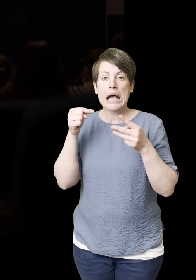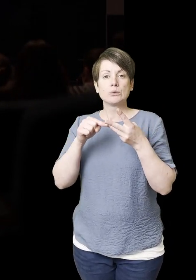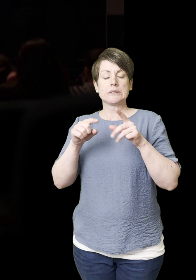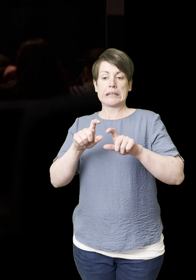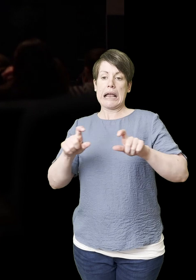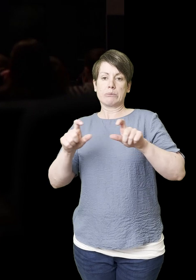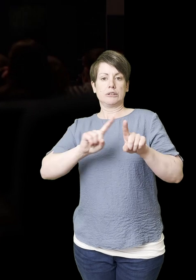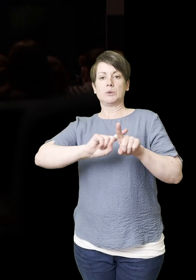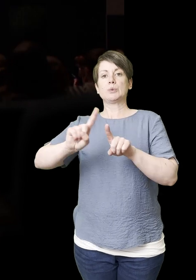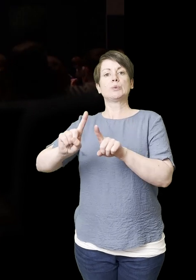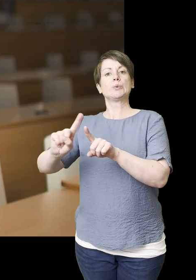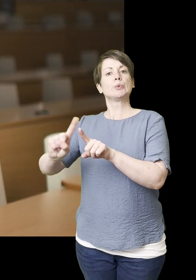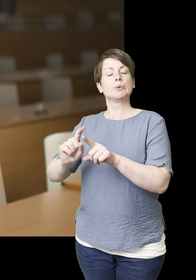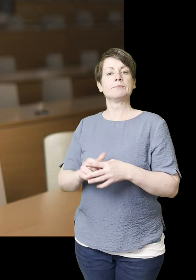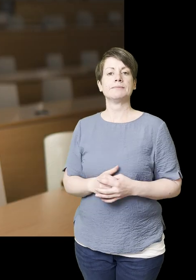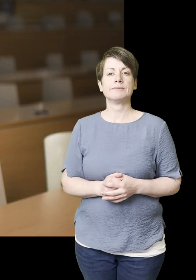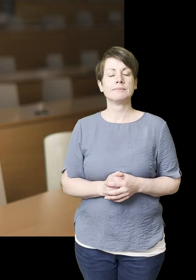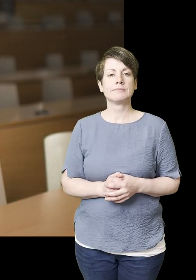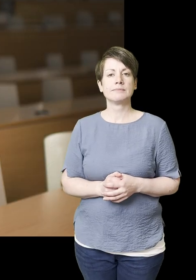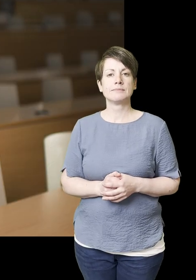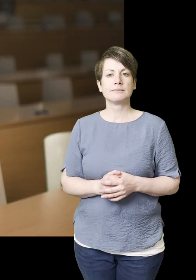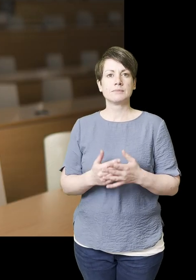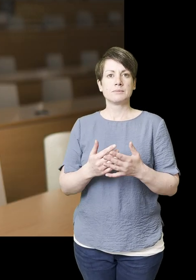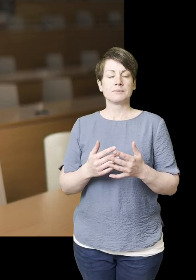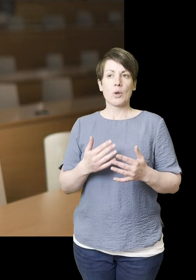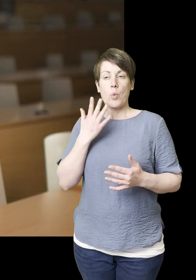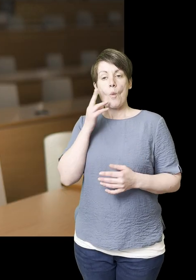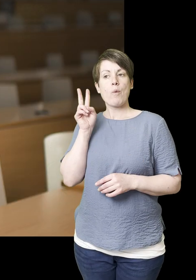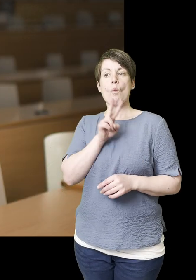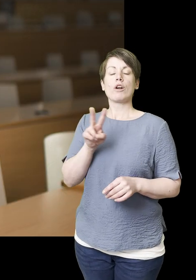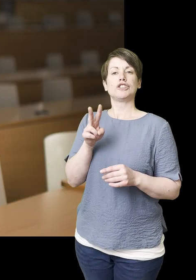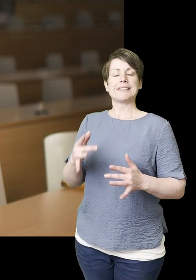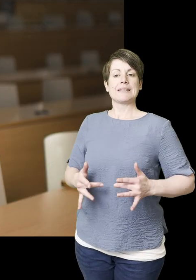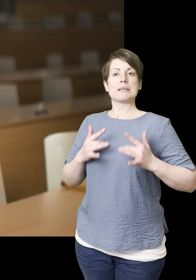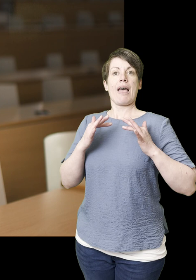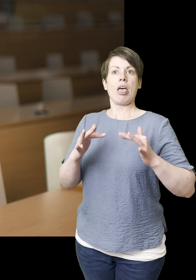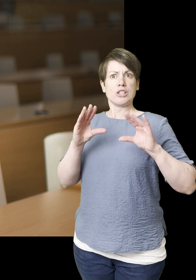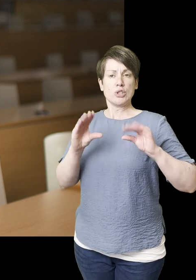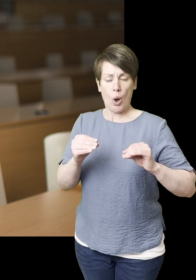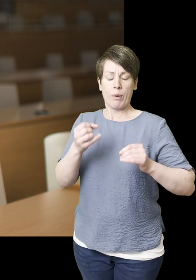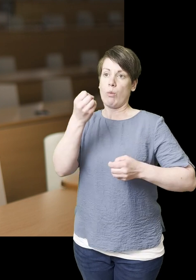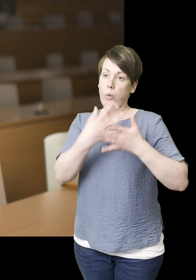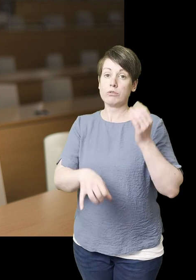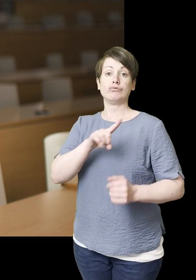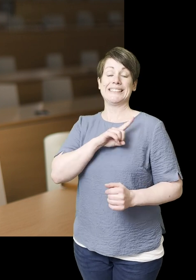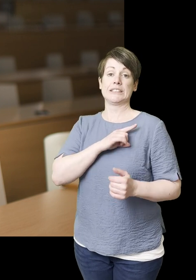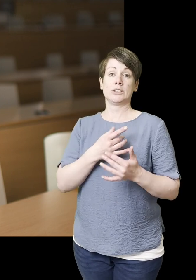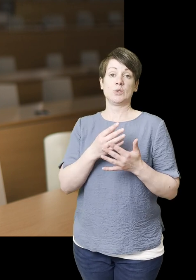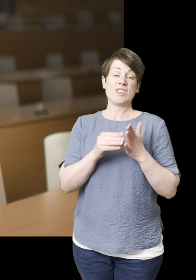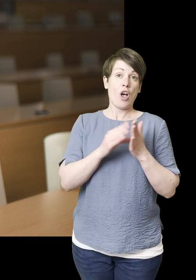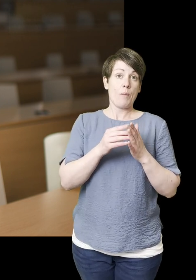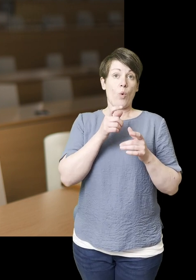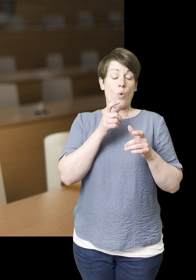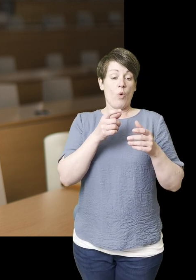captions from different streaming platforms. There were multiple factors that caused participants to stop feeling suspense. So if the captions were confusing